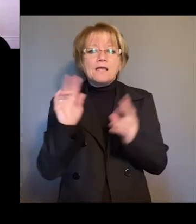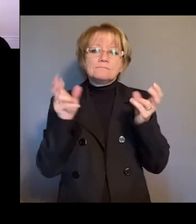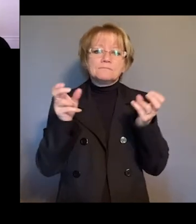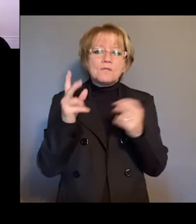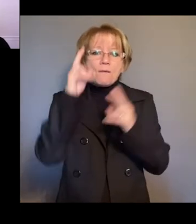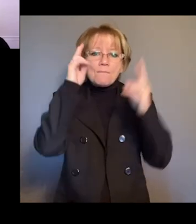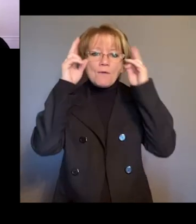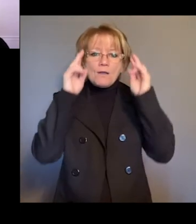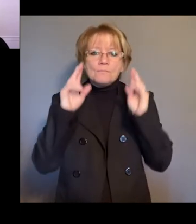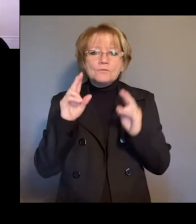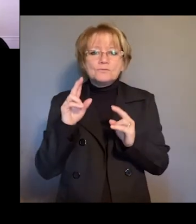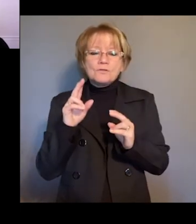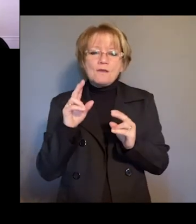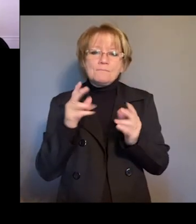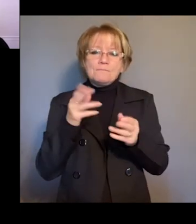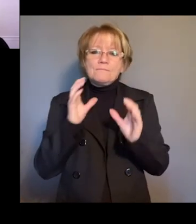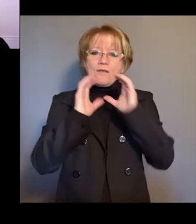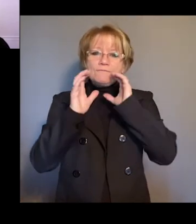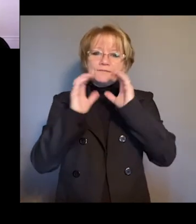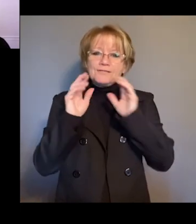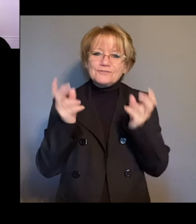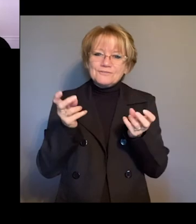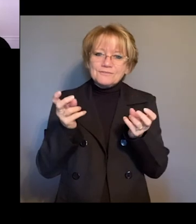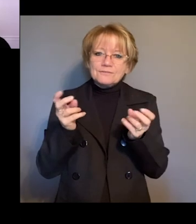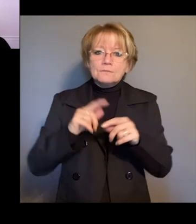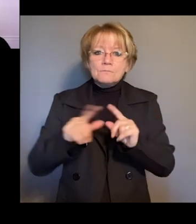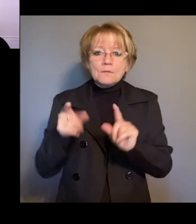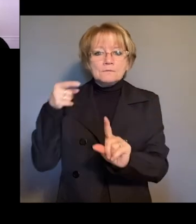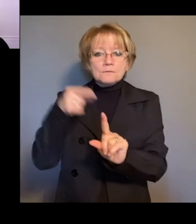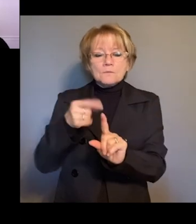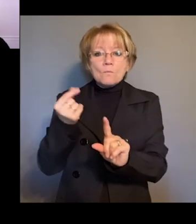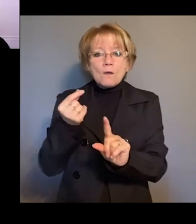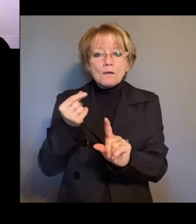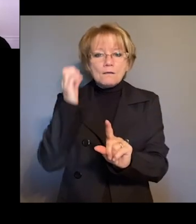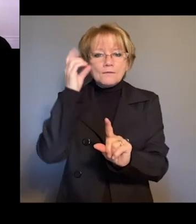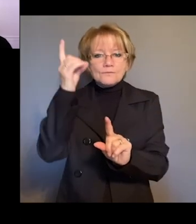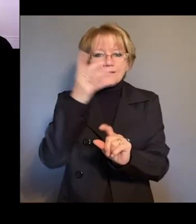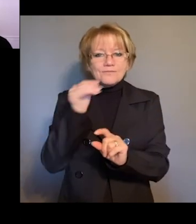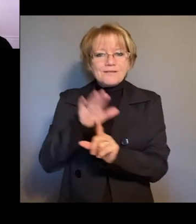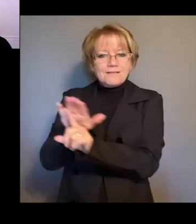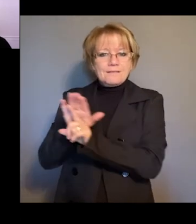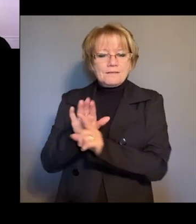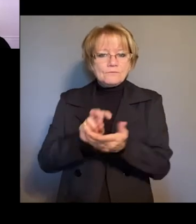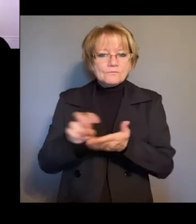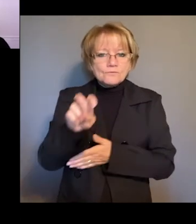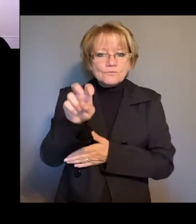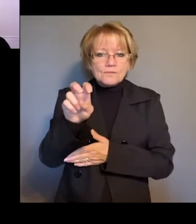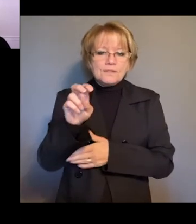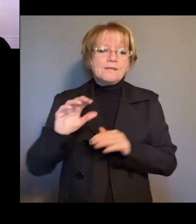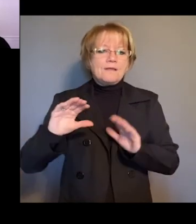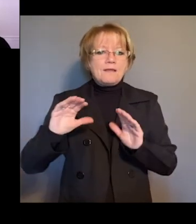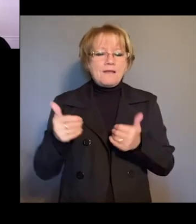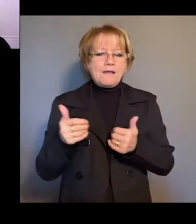have, but the topic is going to be on education and our education journeys and how we've seen